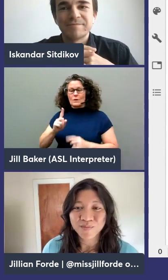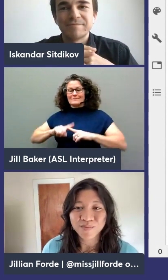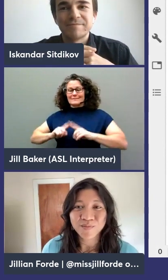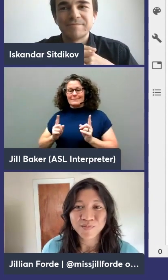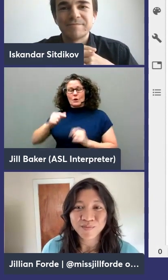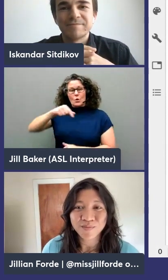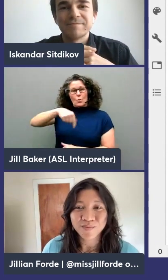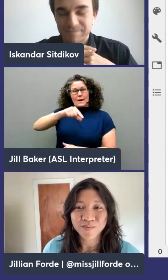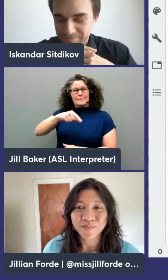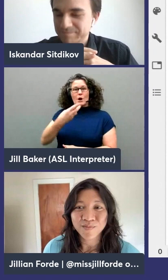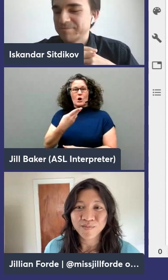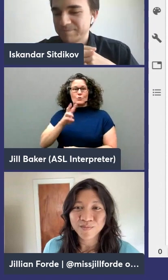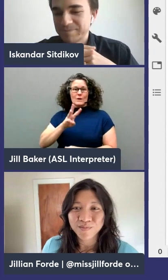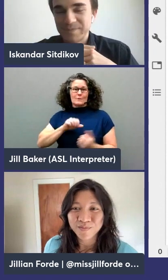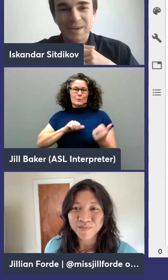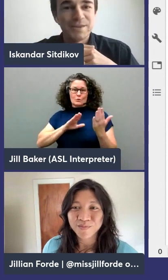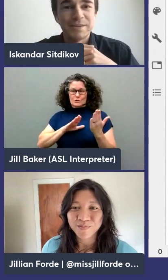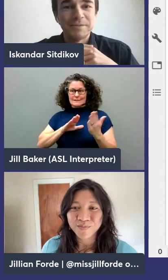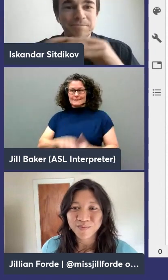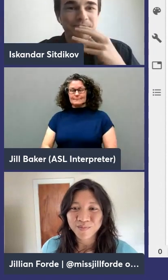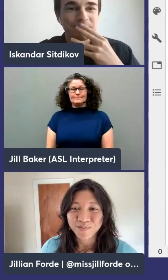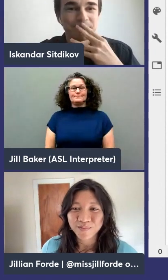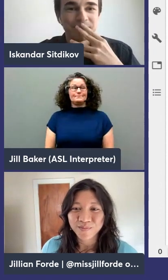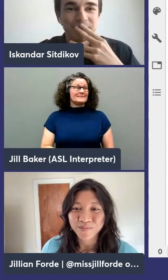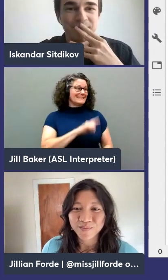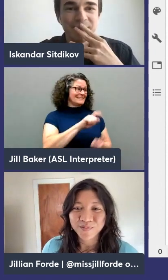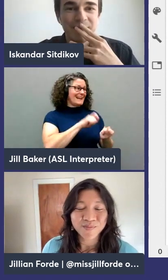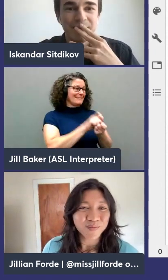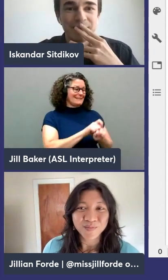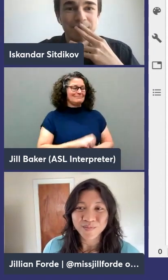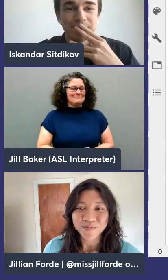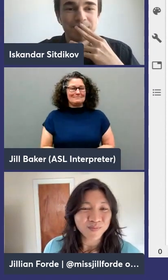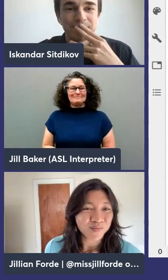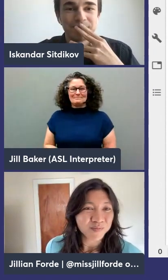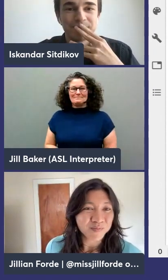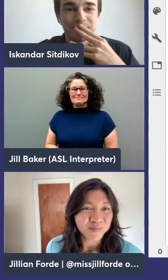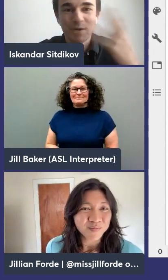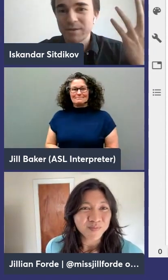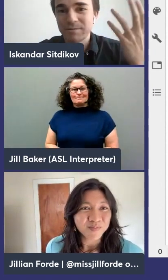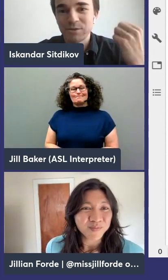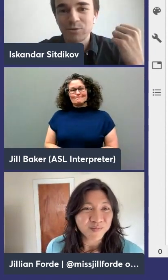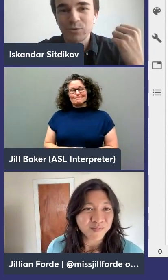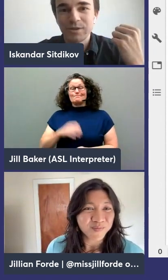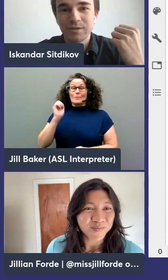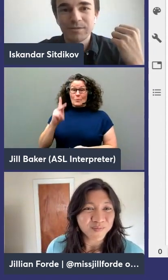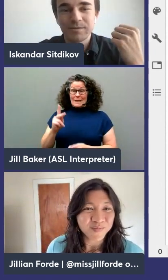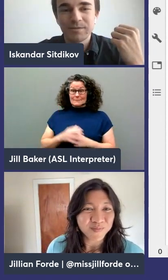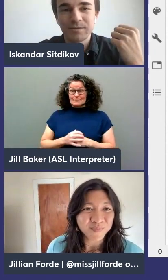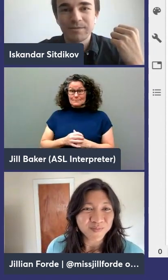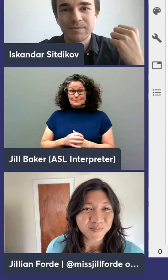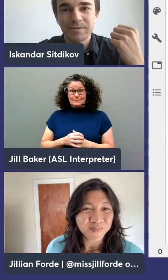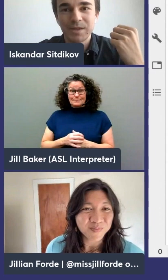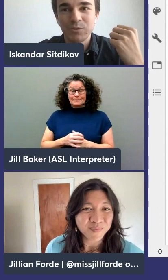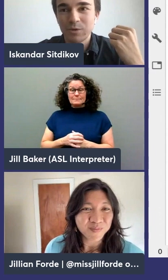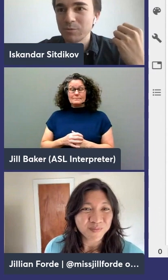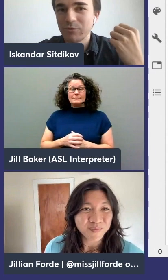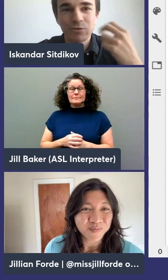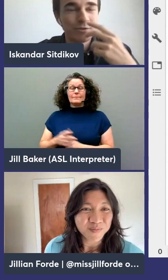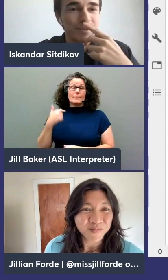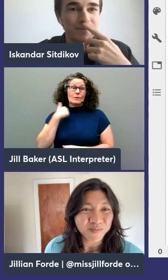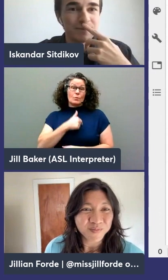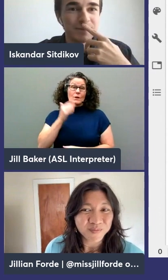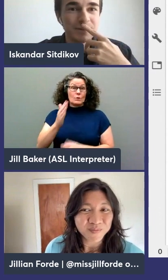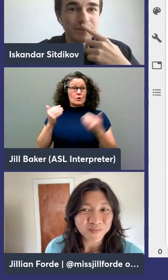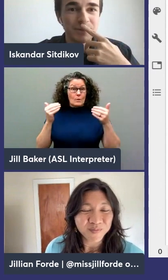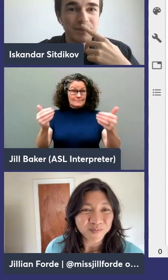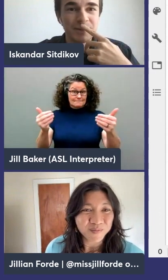approaches. Exactly. okay, so we will move